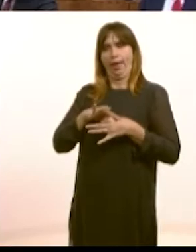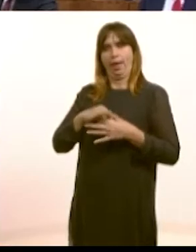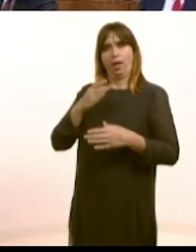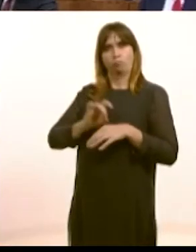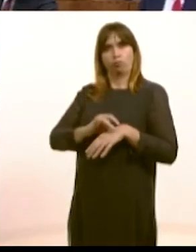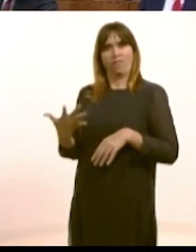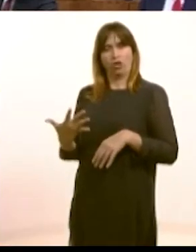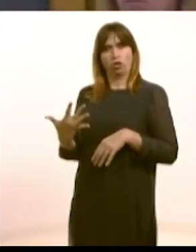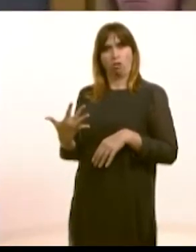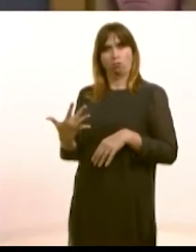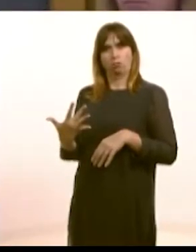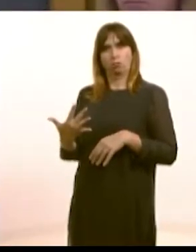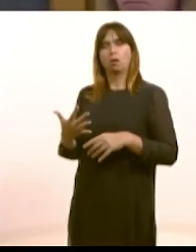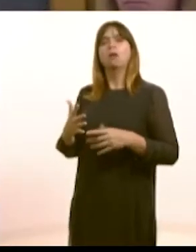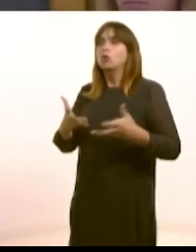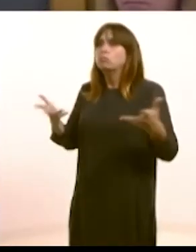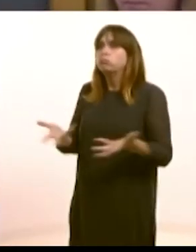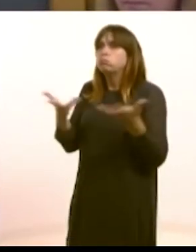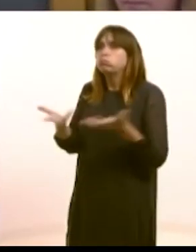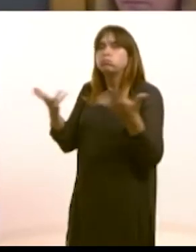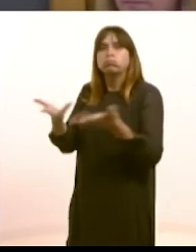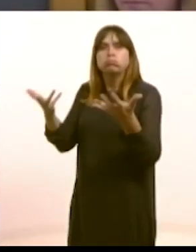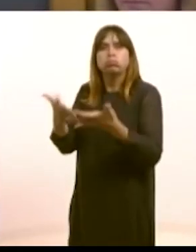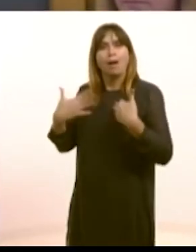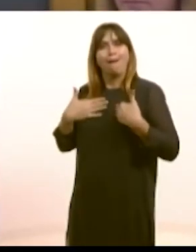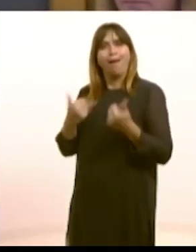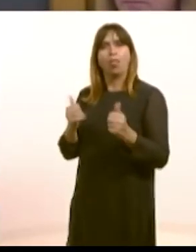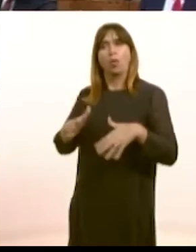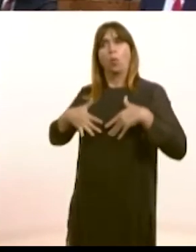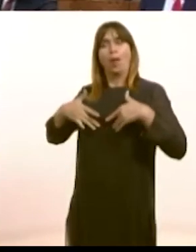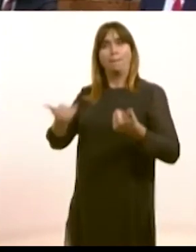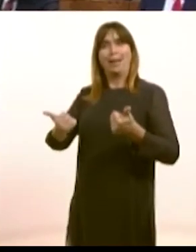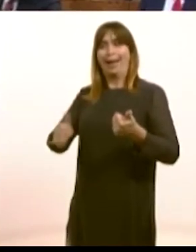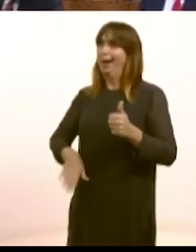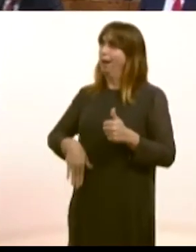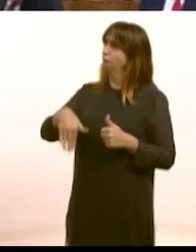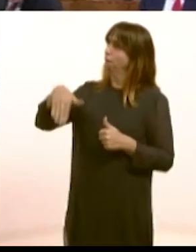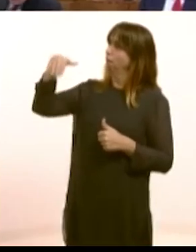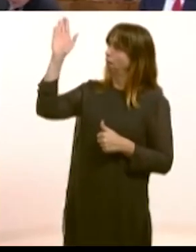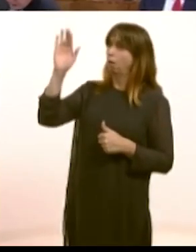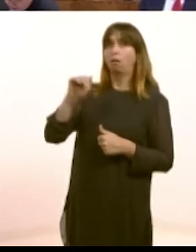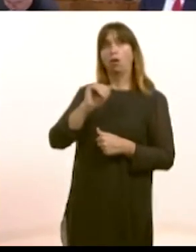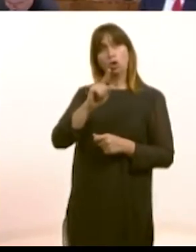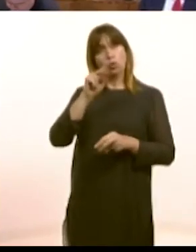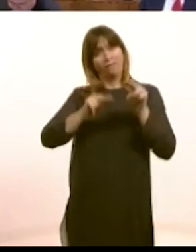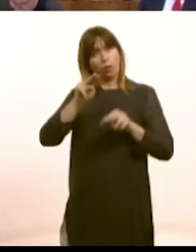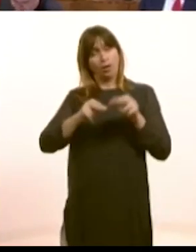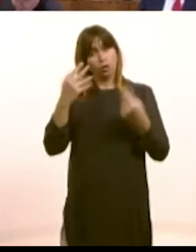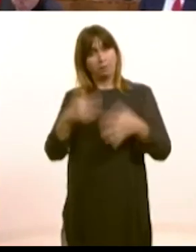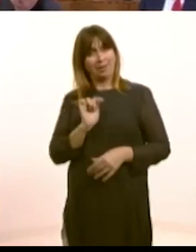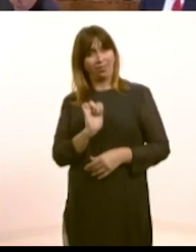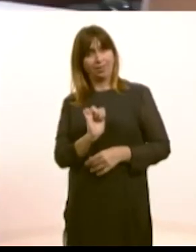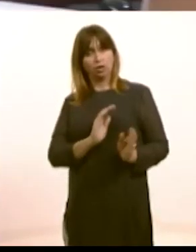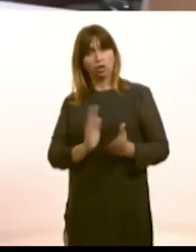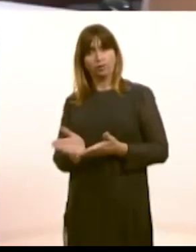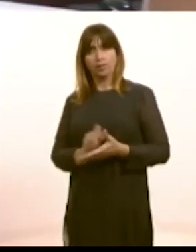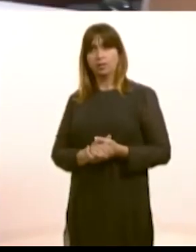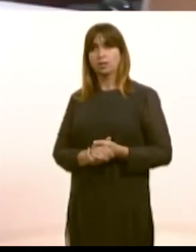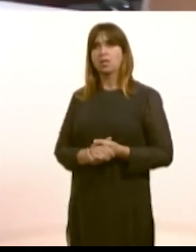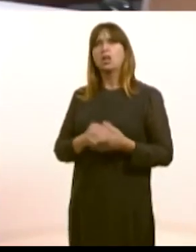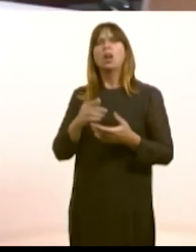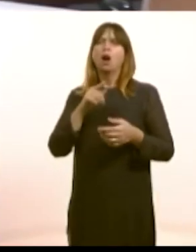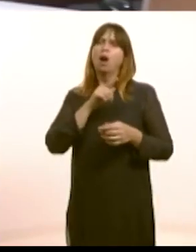Government priorities of promoting health and well-being throughout life? Well, I'm grateful to the member for this question, because they are the unsung heroes of the health service in many